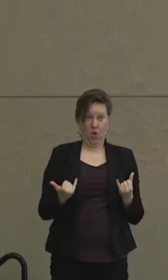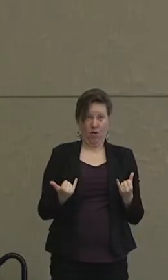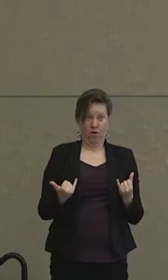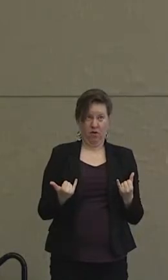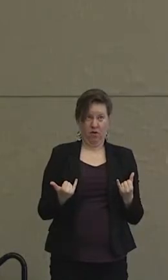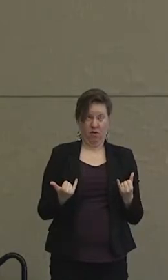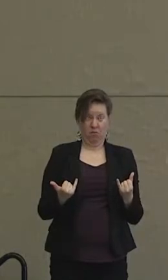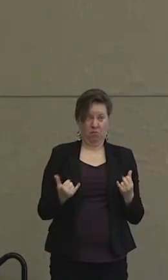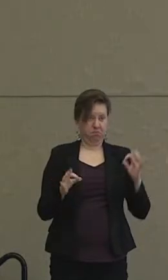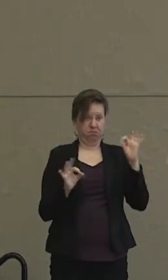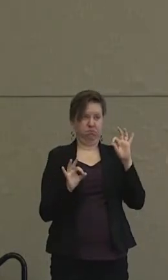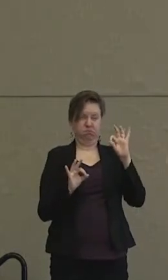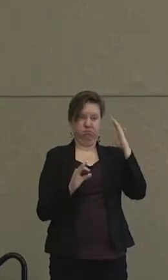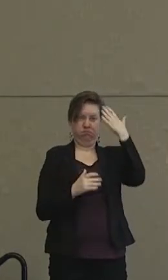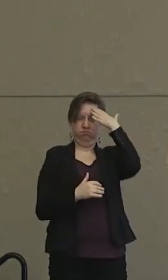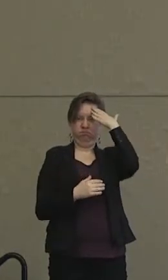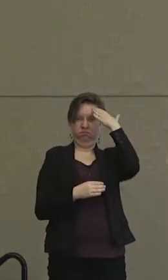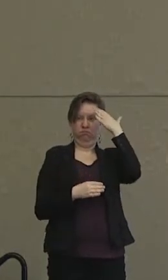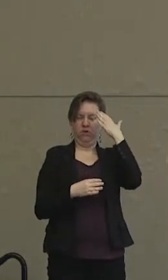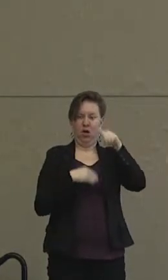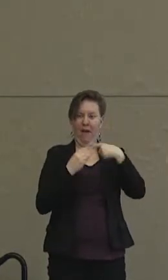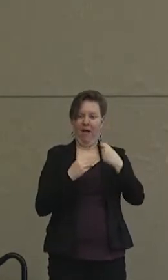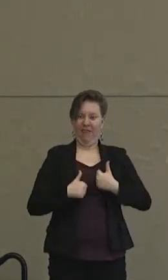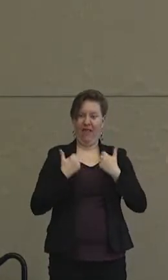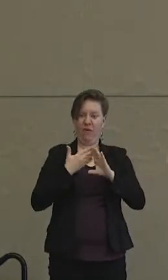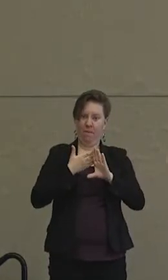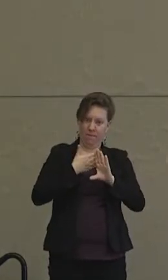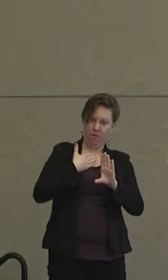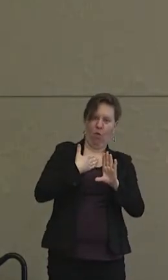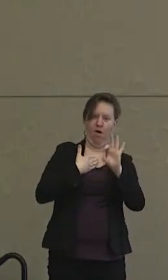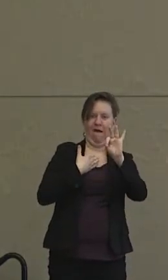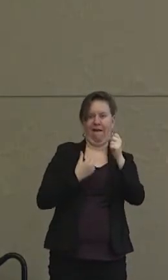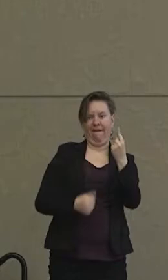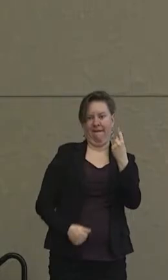today have very little awareness of life pre 9/11.